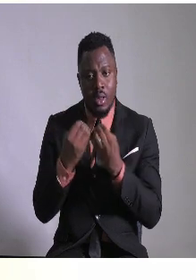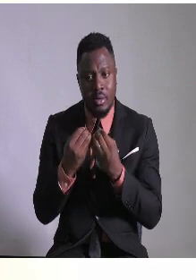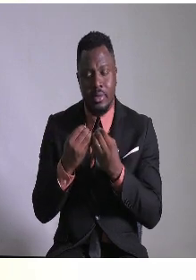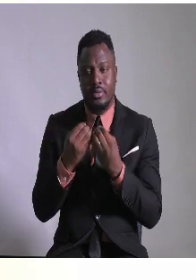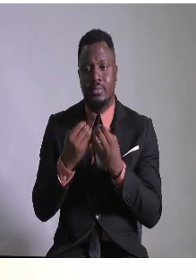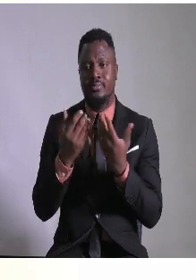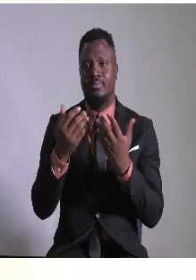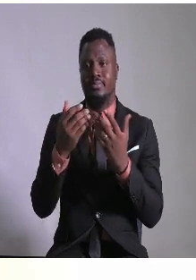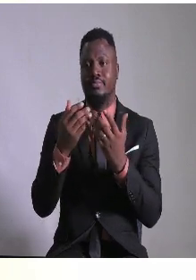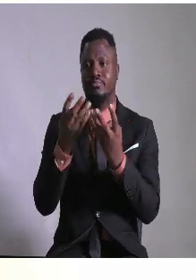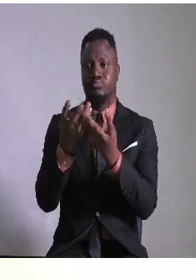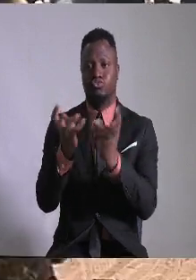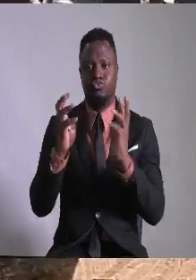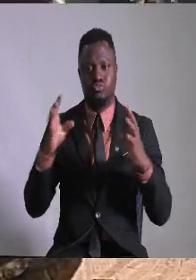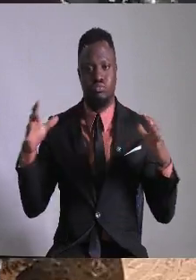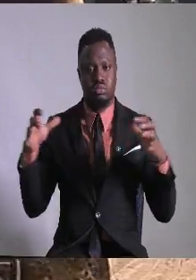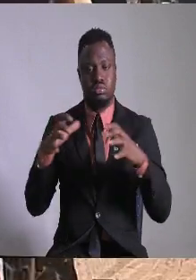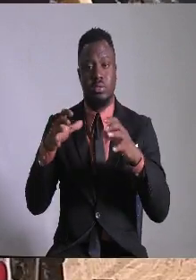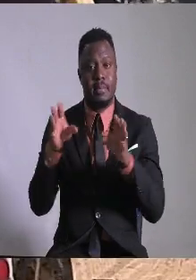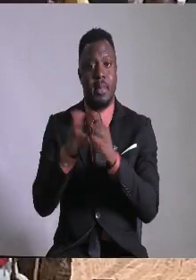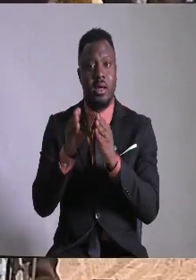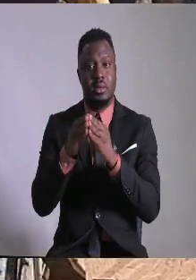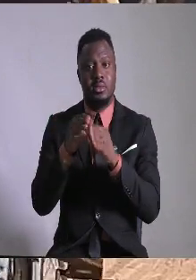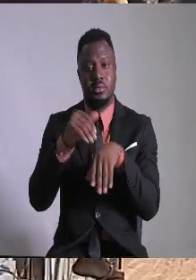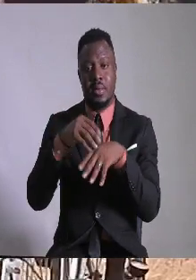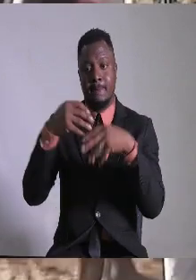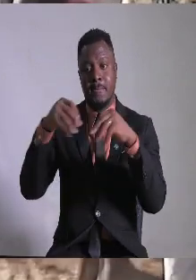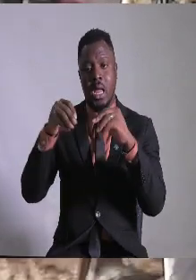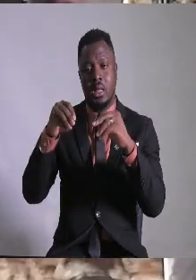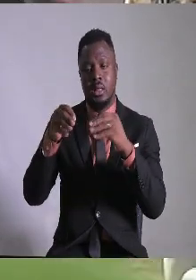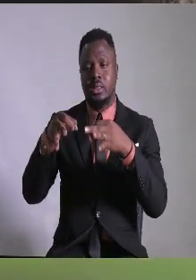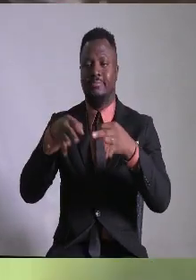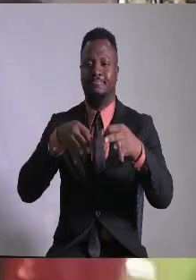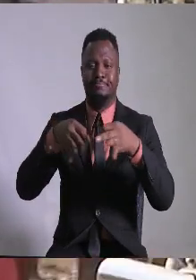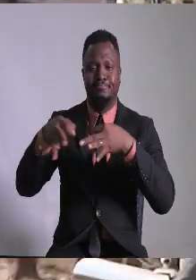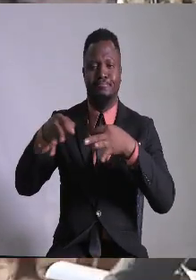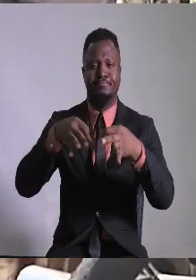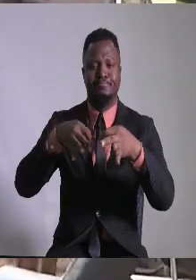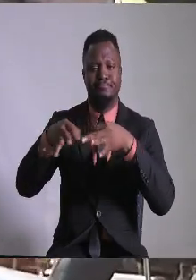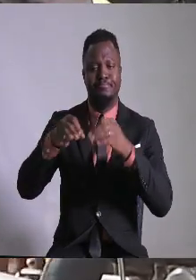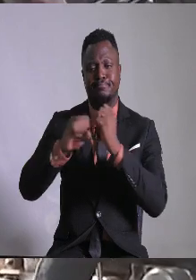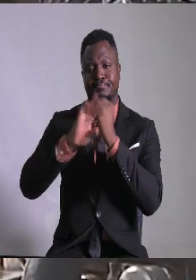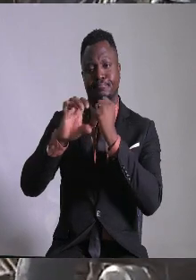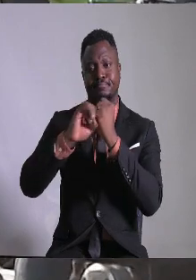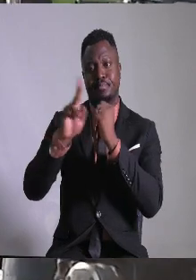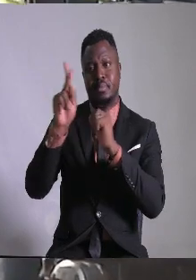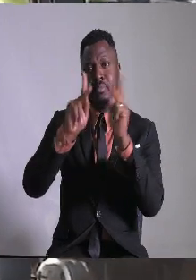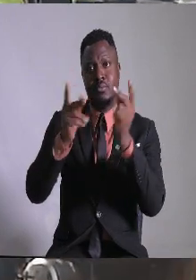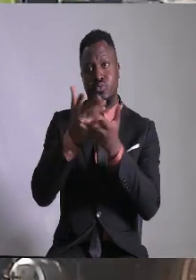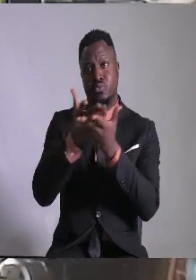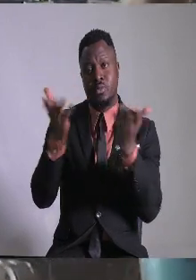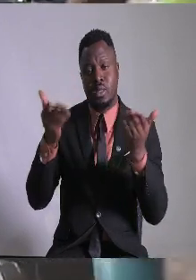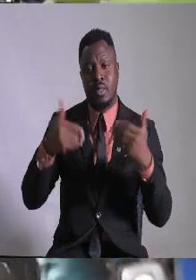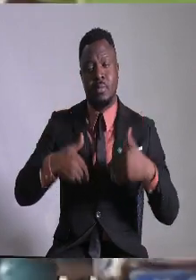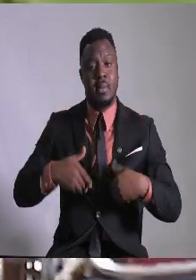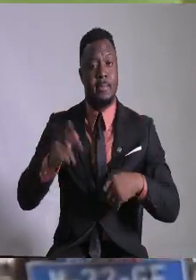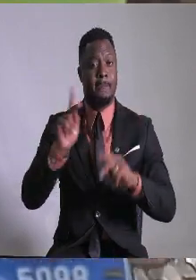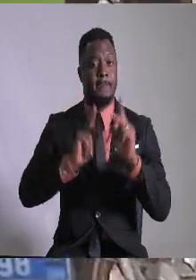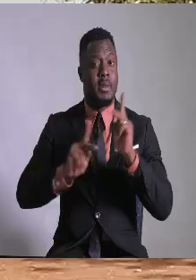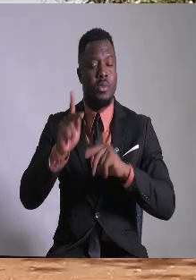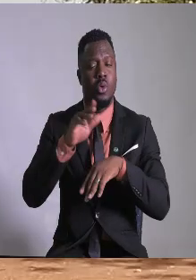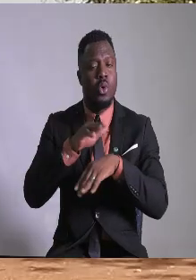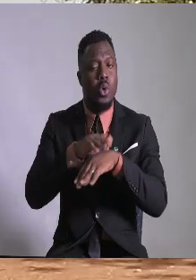a deba at the Savlugu Common Market to explain and then to sensitize the general